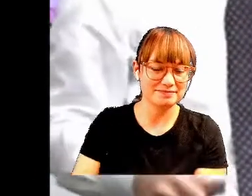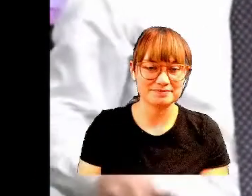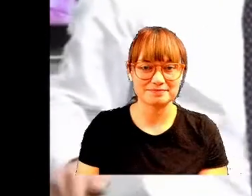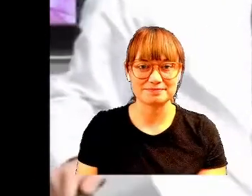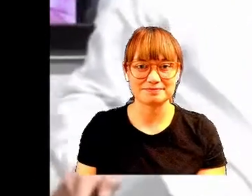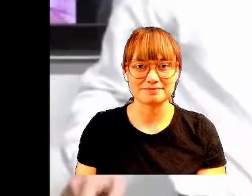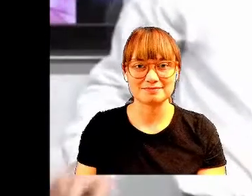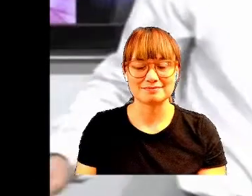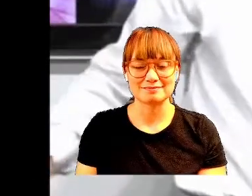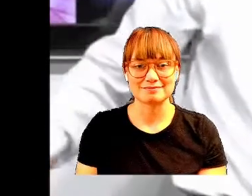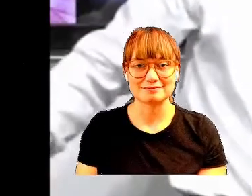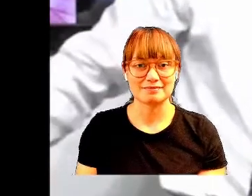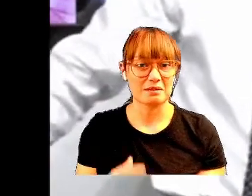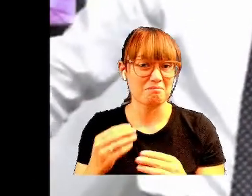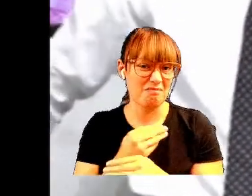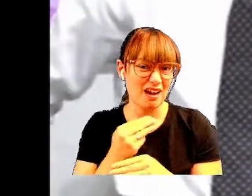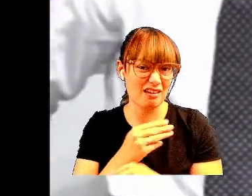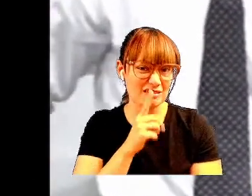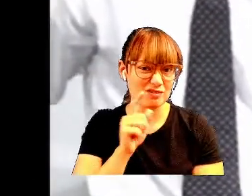Math is pretty cool sometimes.